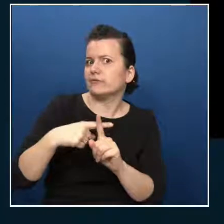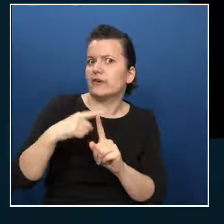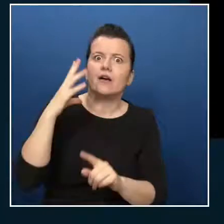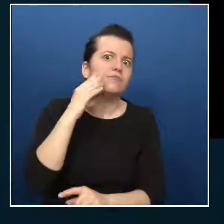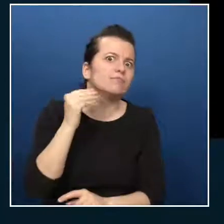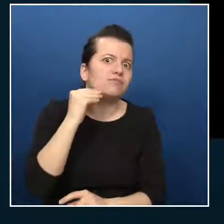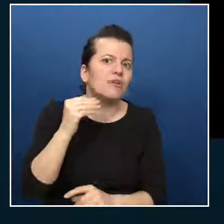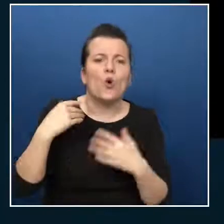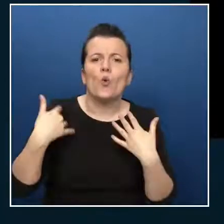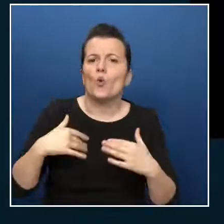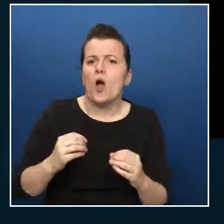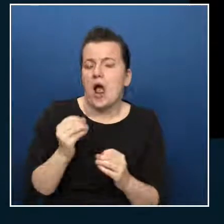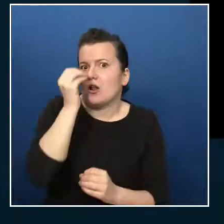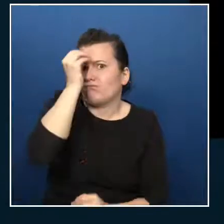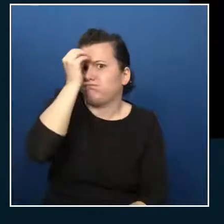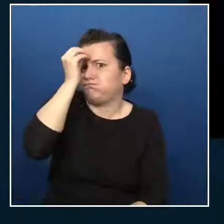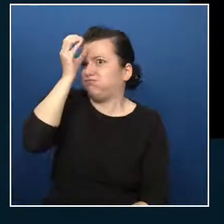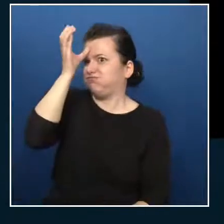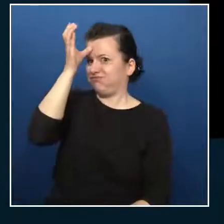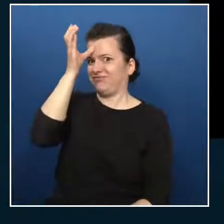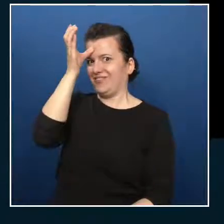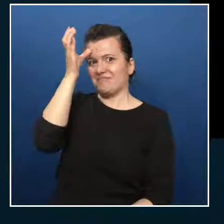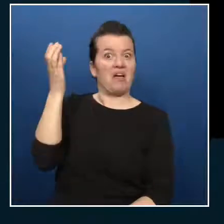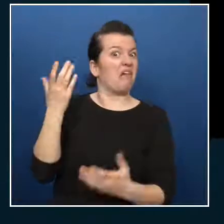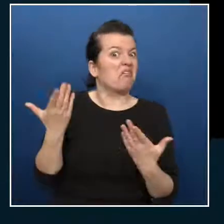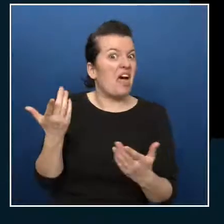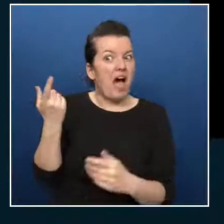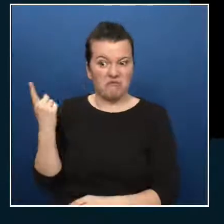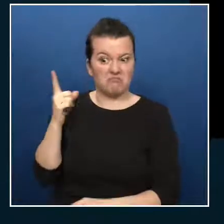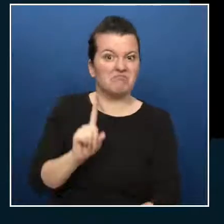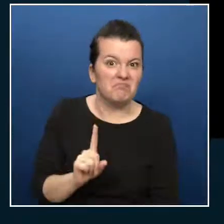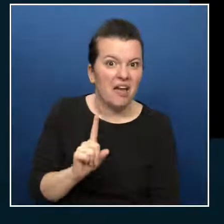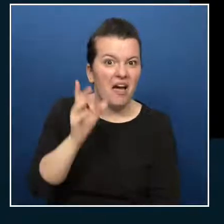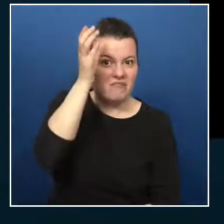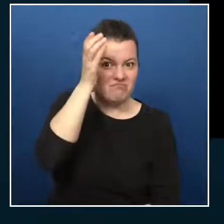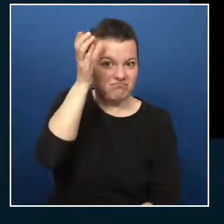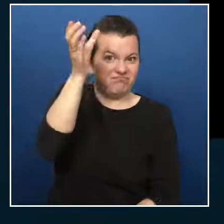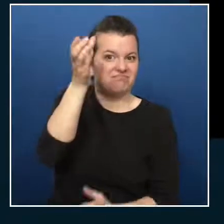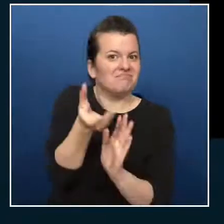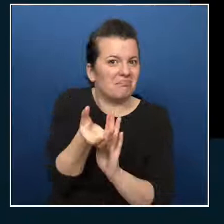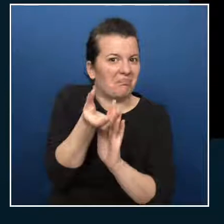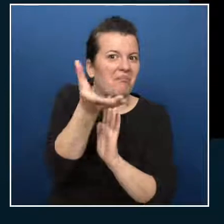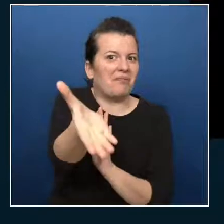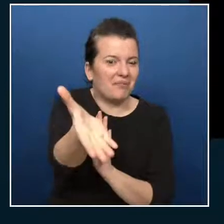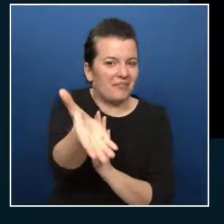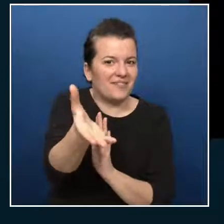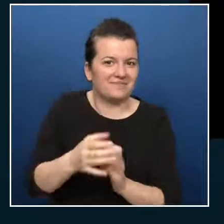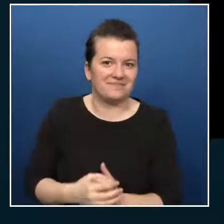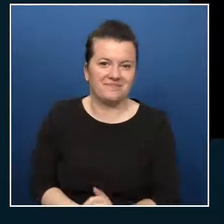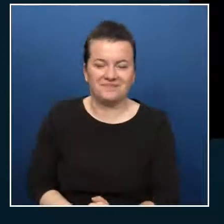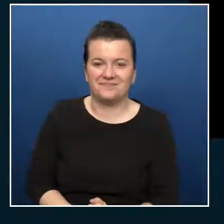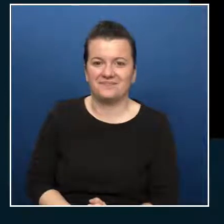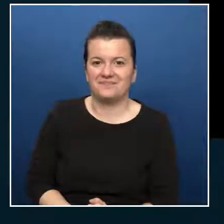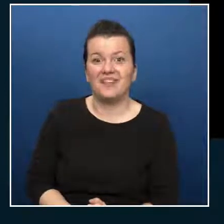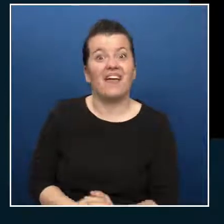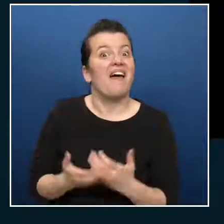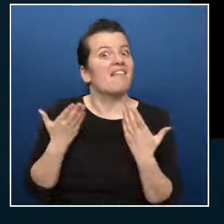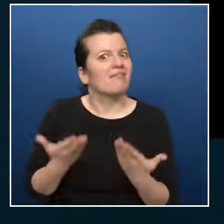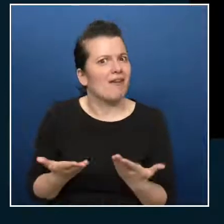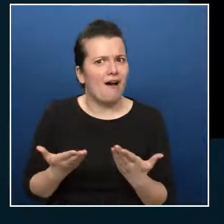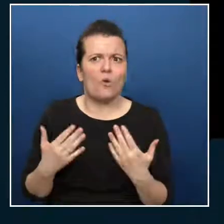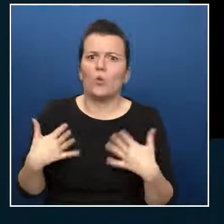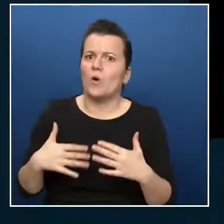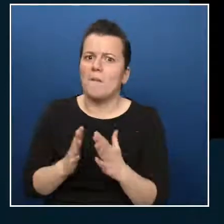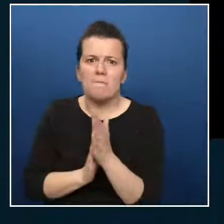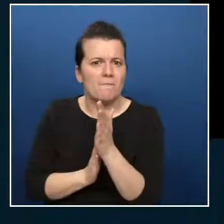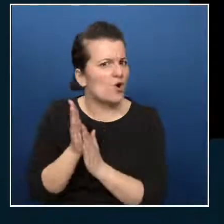now standing and sharing this lessons learned. And I'm also more motivated to inspire